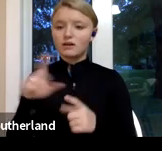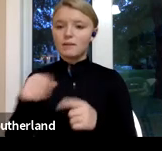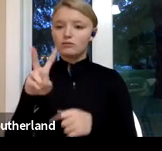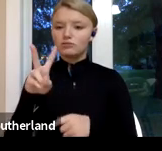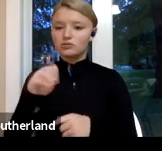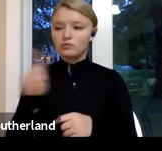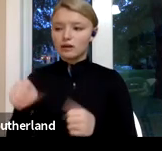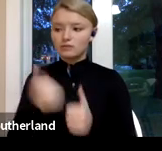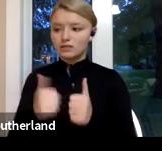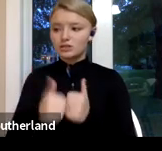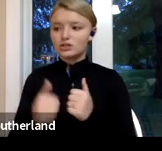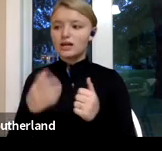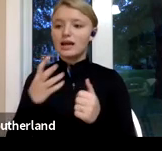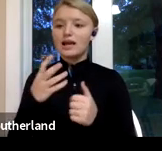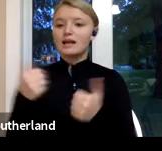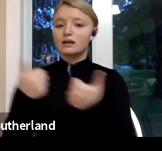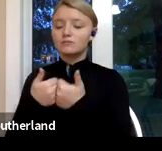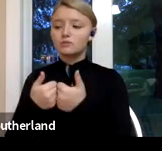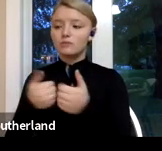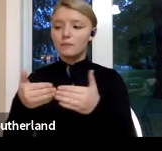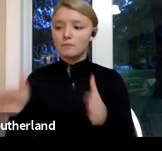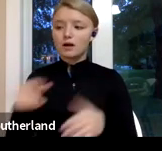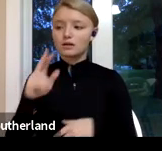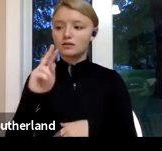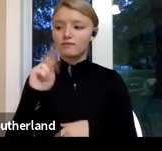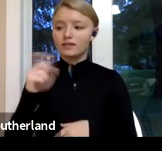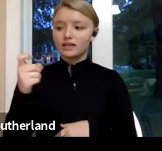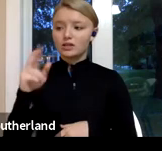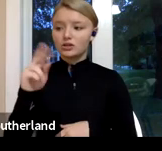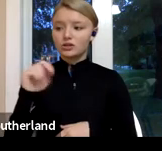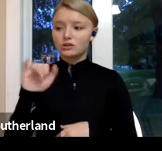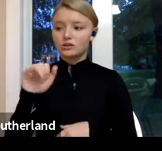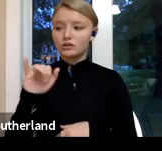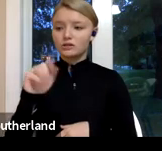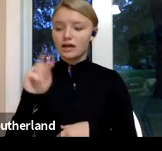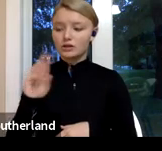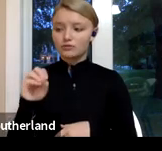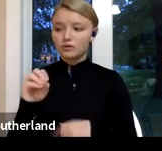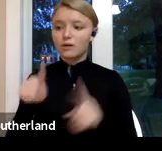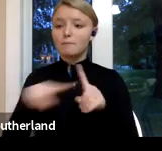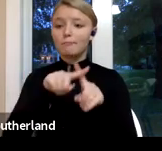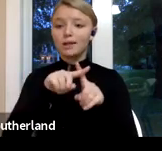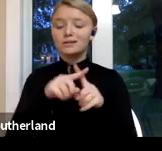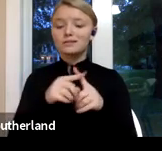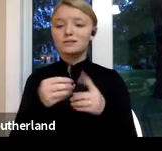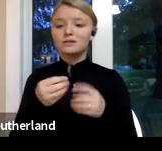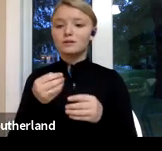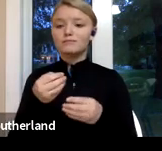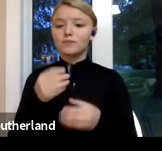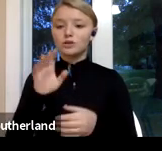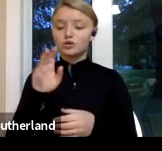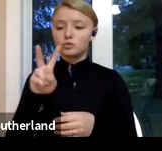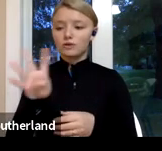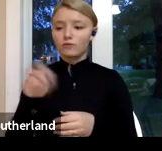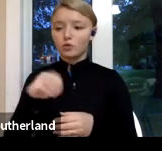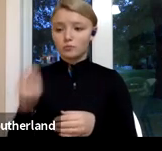with a box of Ningxia Nitro. Plus, it gives you that lifetime wholesale discount, like Brittaney mentioned, which